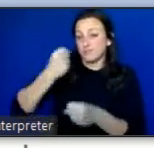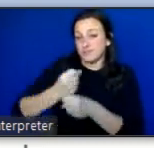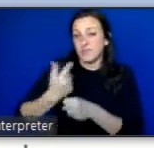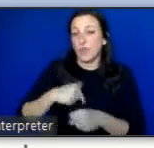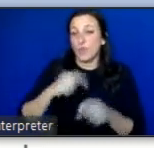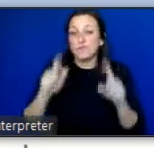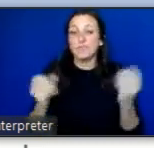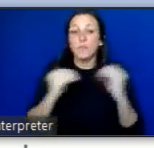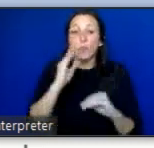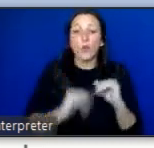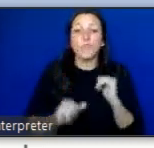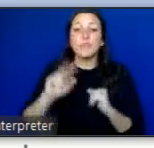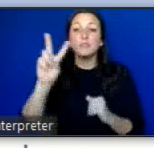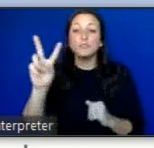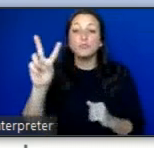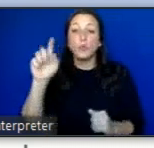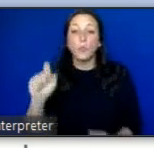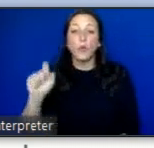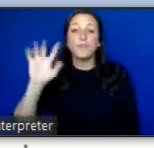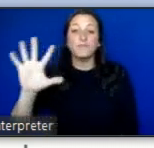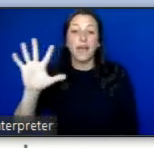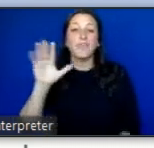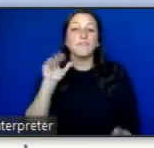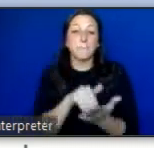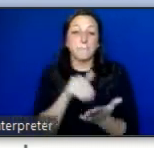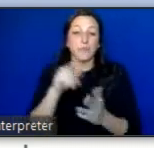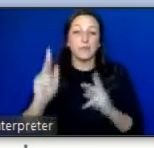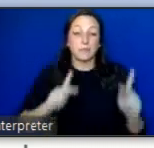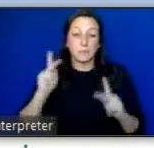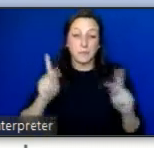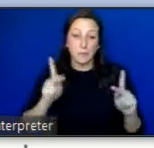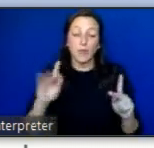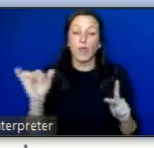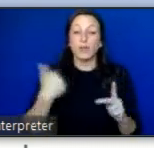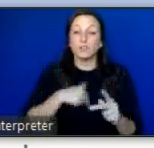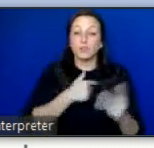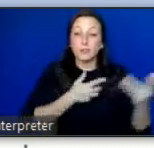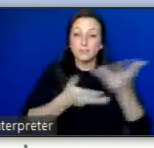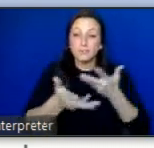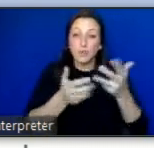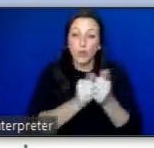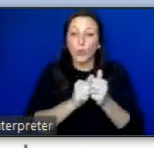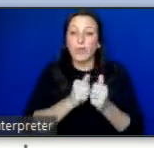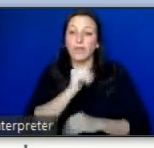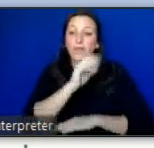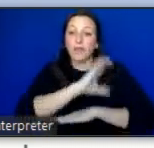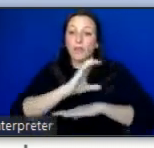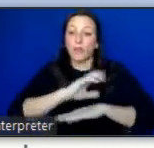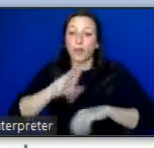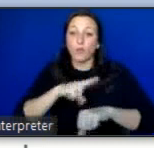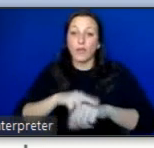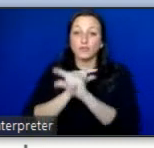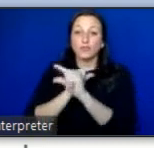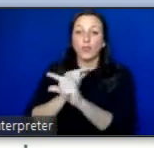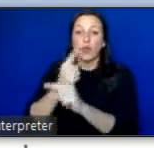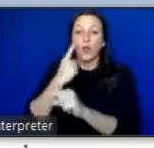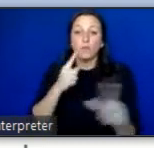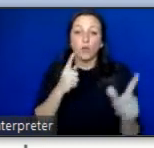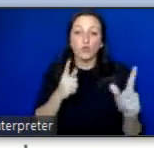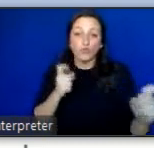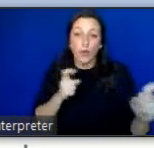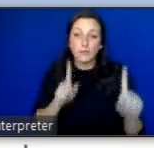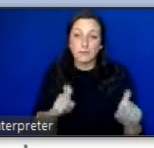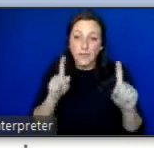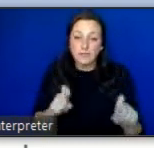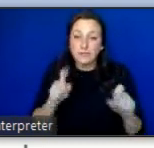than 2.5 million people. We have also engaged with the Colorado National Guard to do rapid response testing, to do